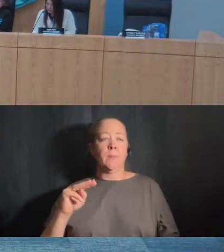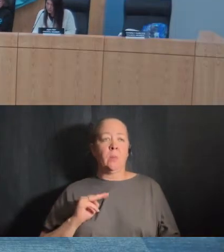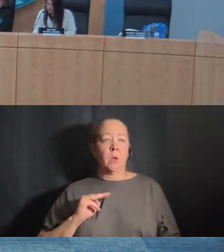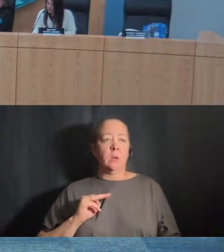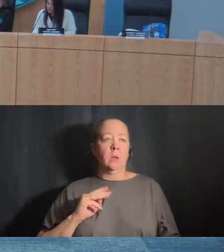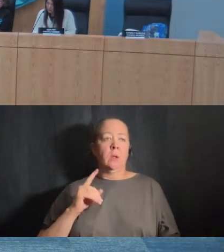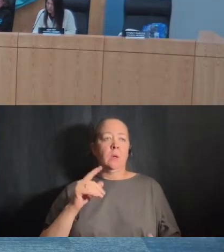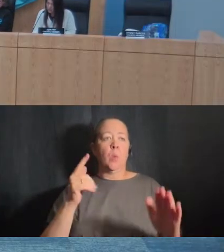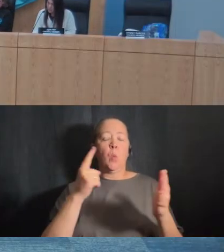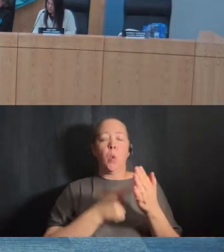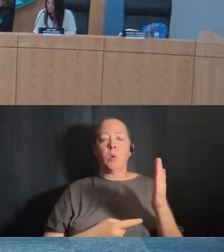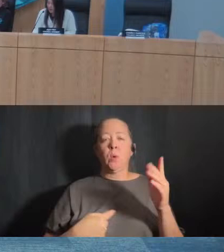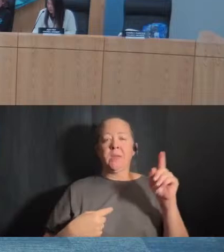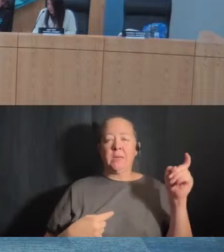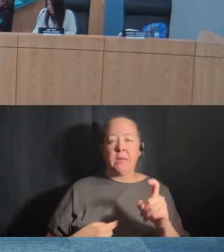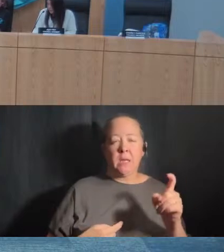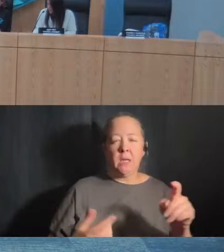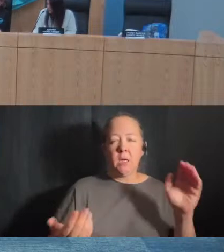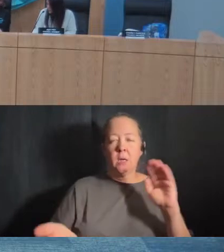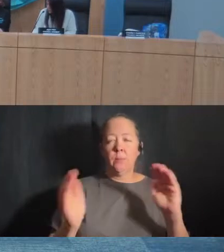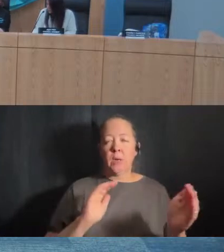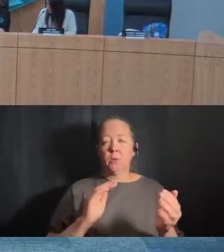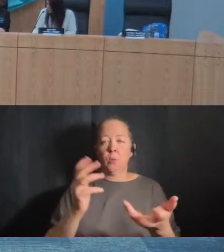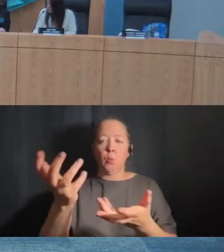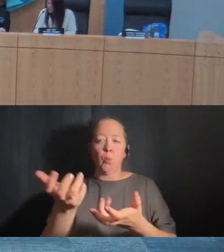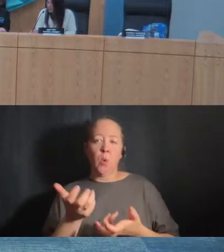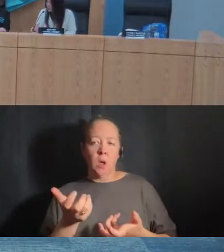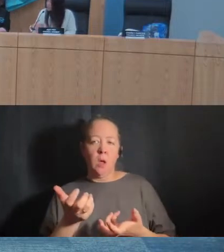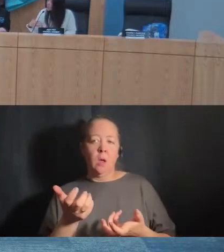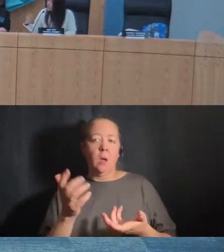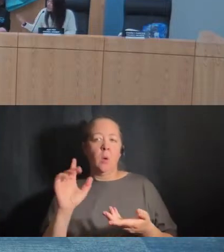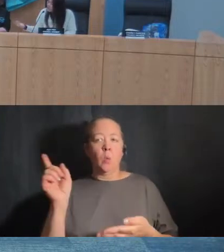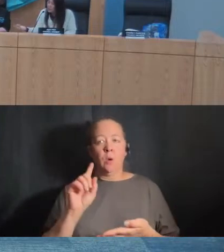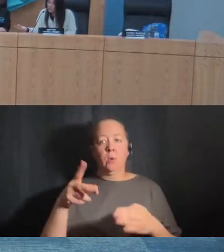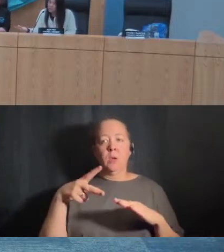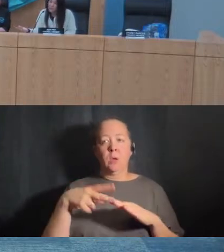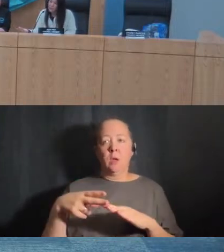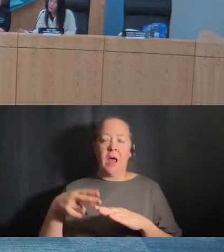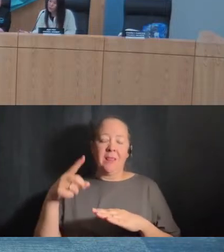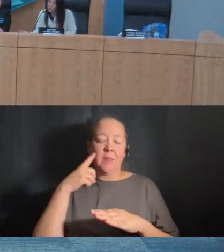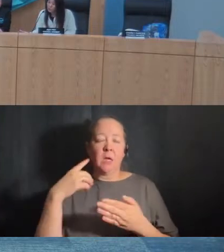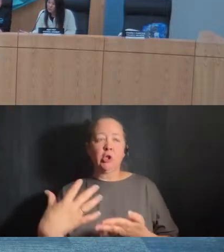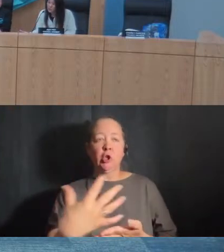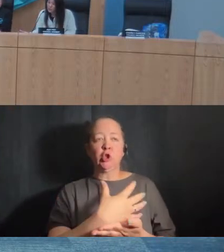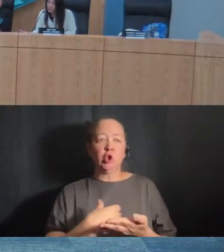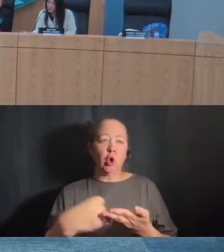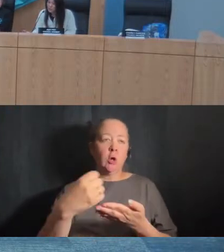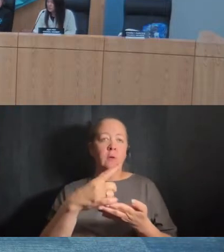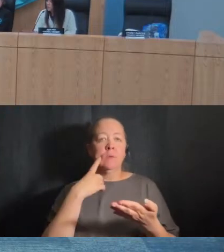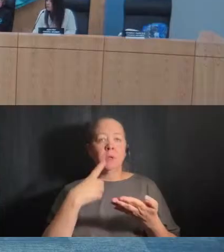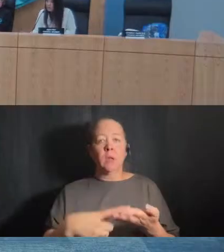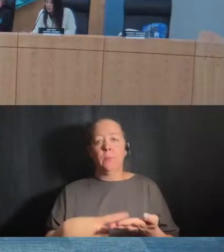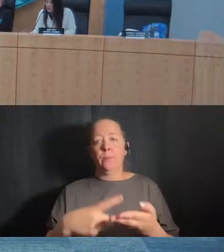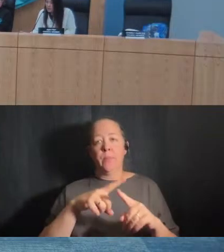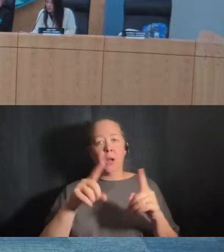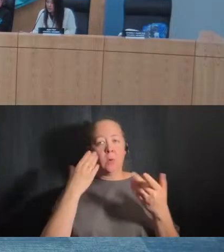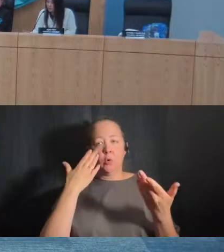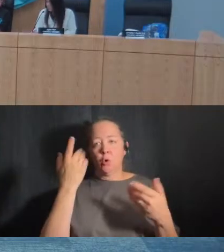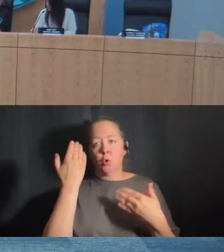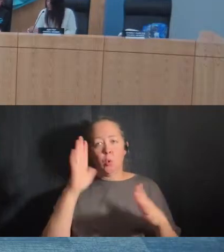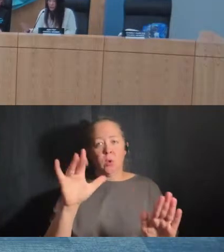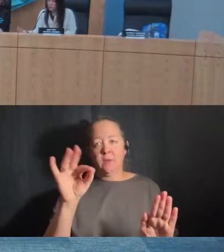there? So I think that deserves a conversation. I don't know that anybody else is on board with it, though. So if they're